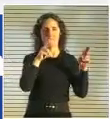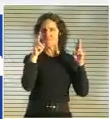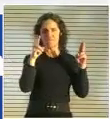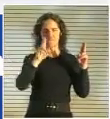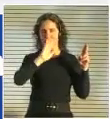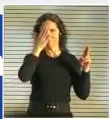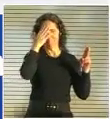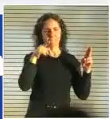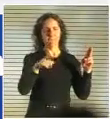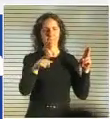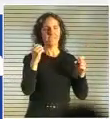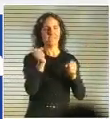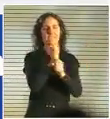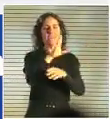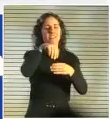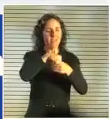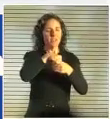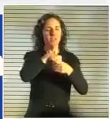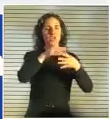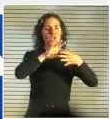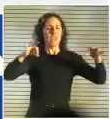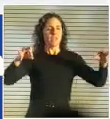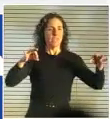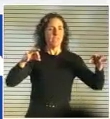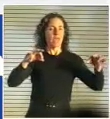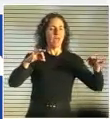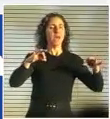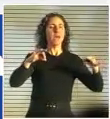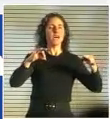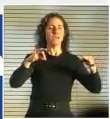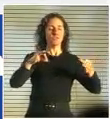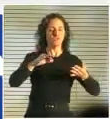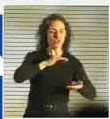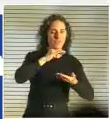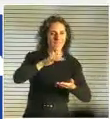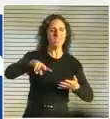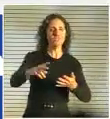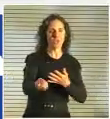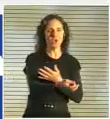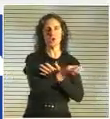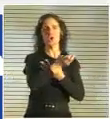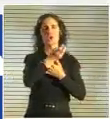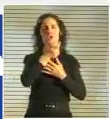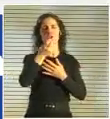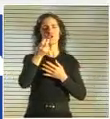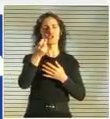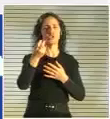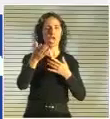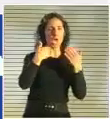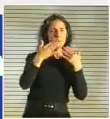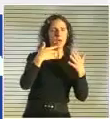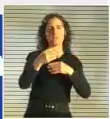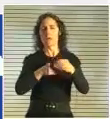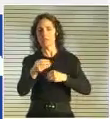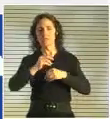operations, in the supply chains, really, walking the talk. On the seafood industry and initiatives, we're working